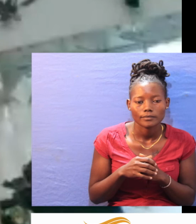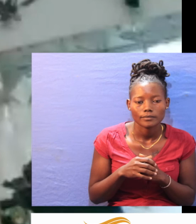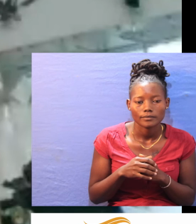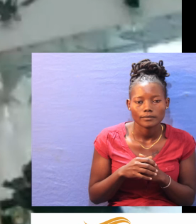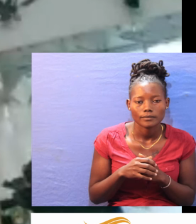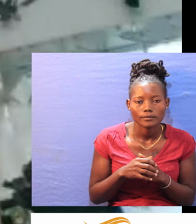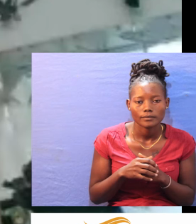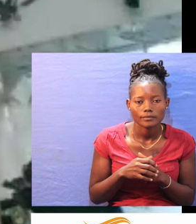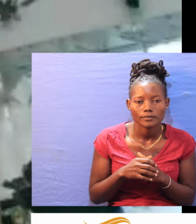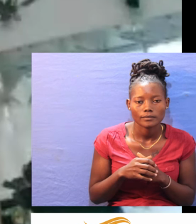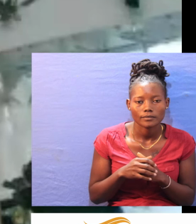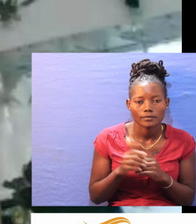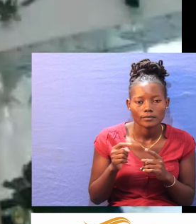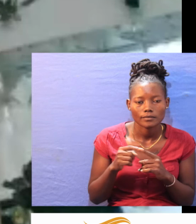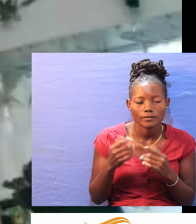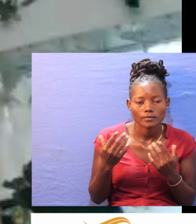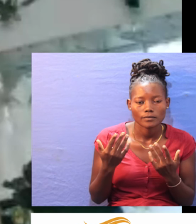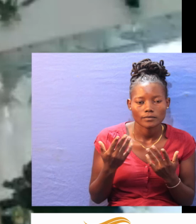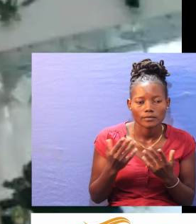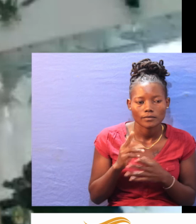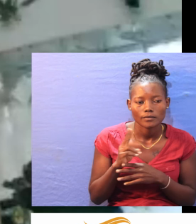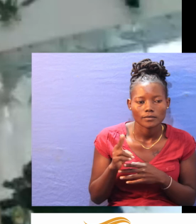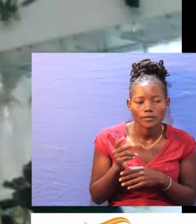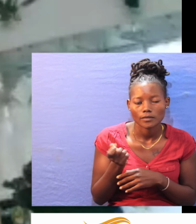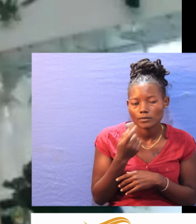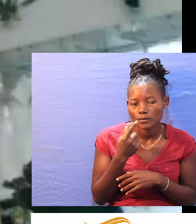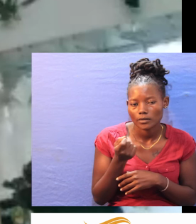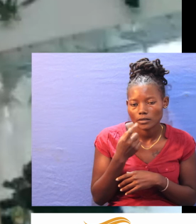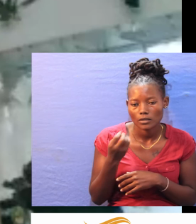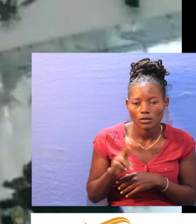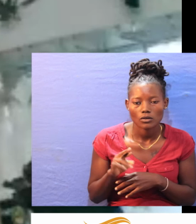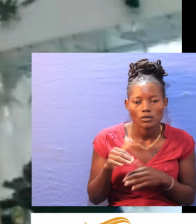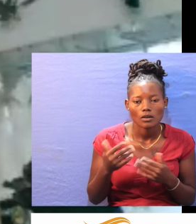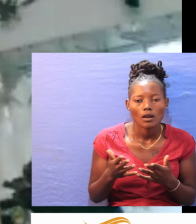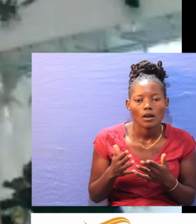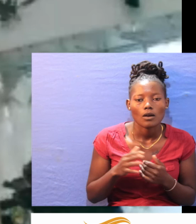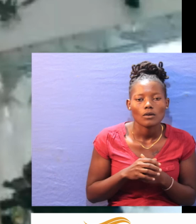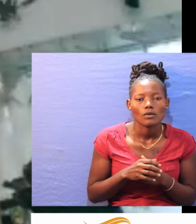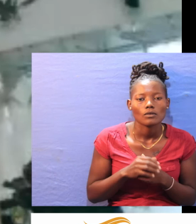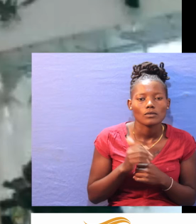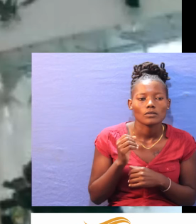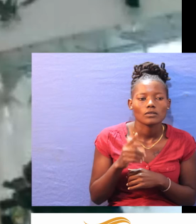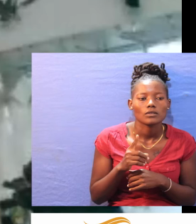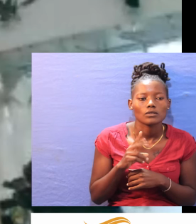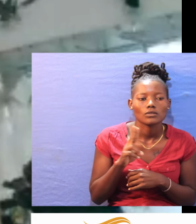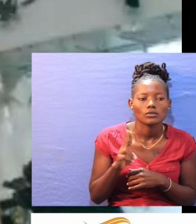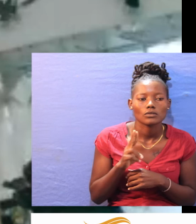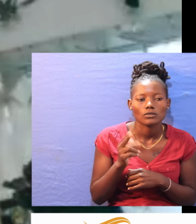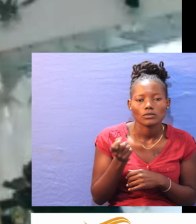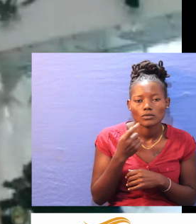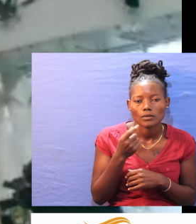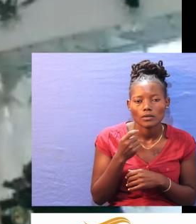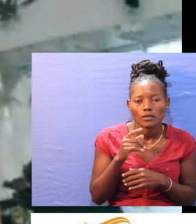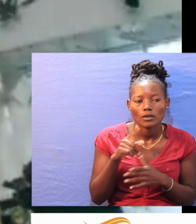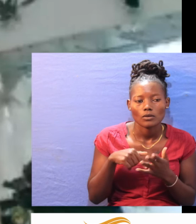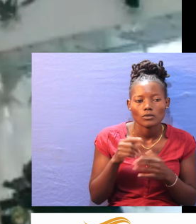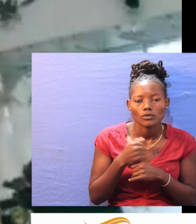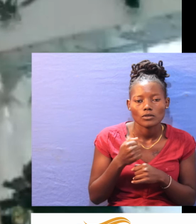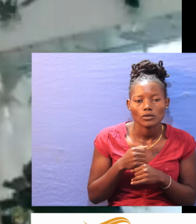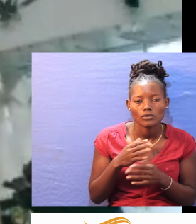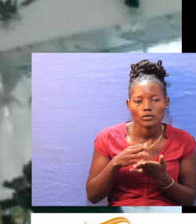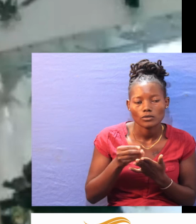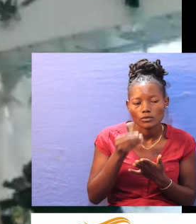to lose, 3 kilos. Well, how are we going to lose 3 kilos? What are you going to do regarding your